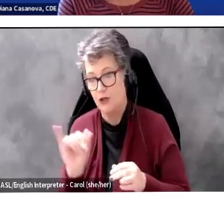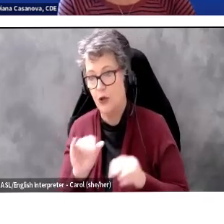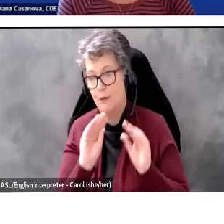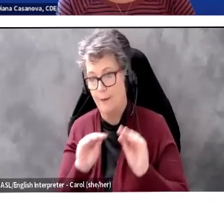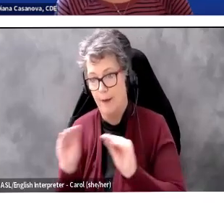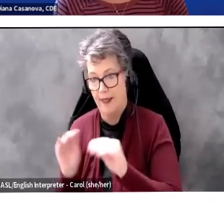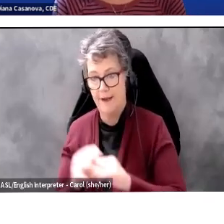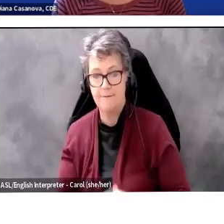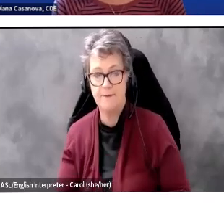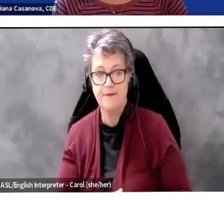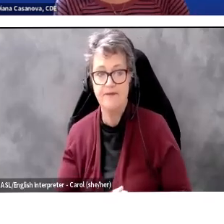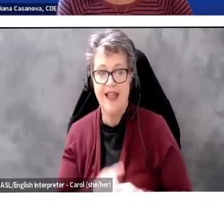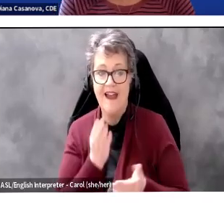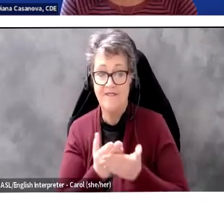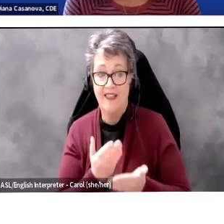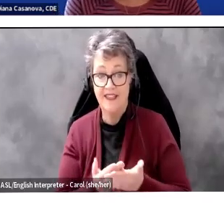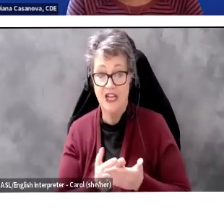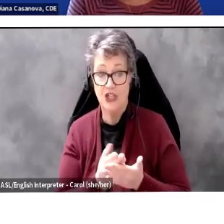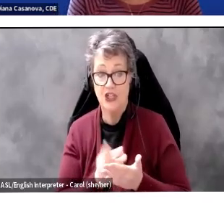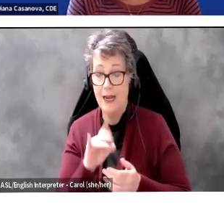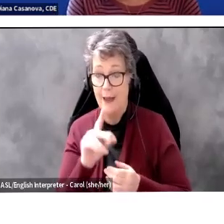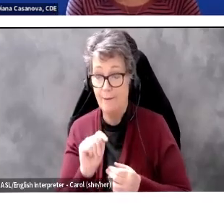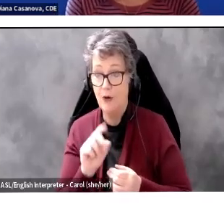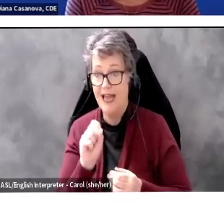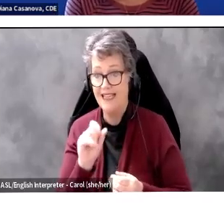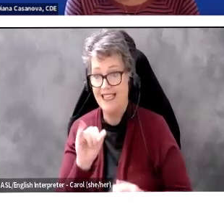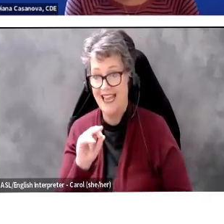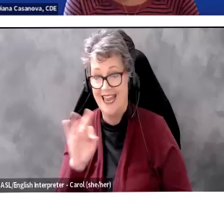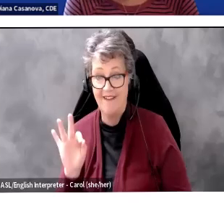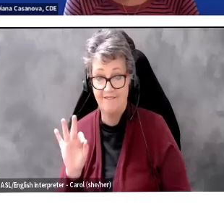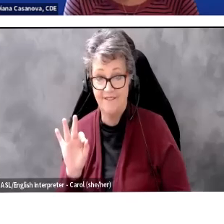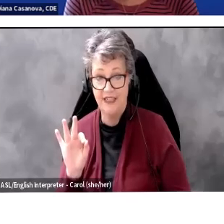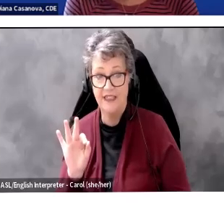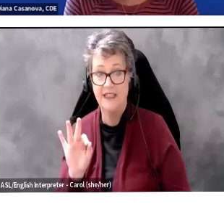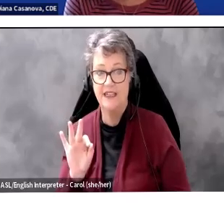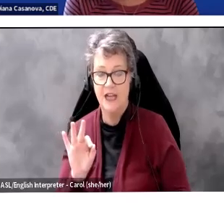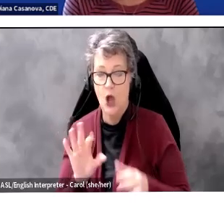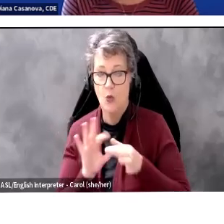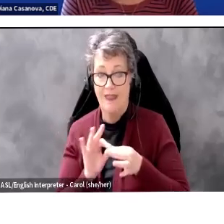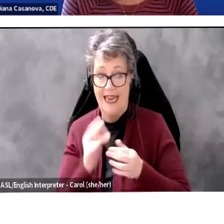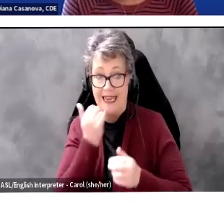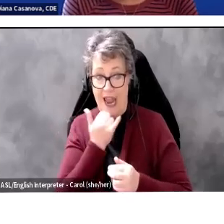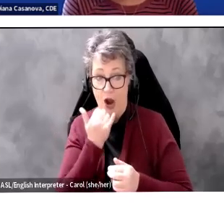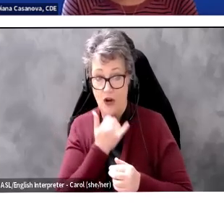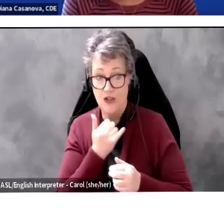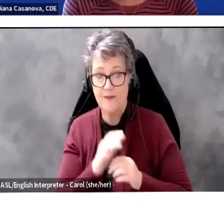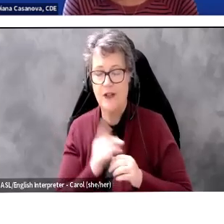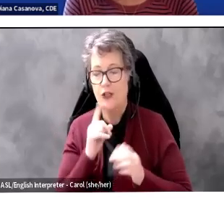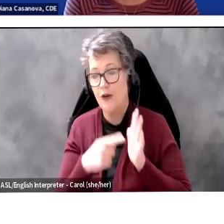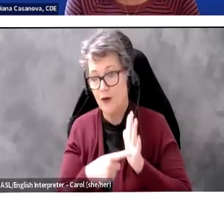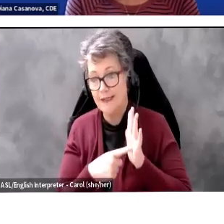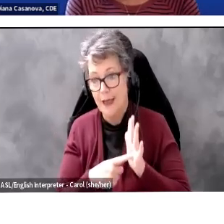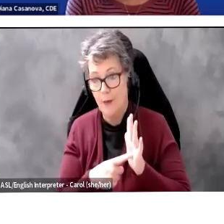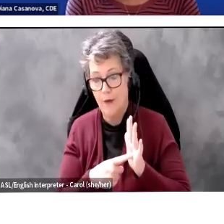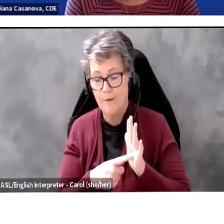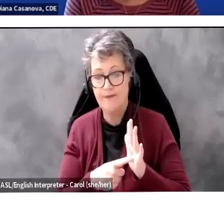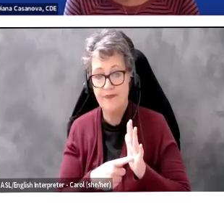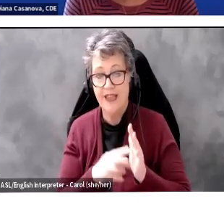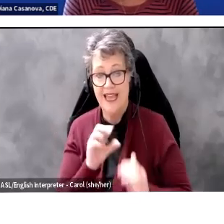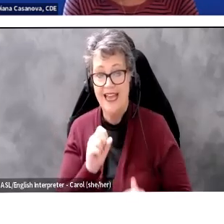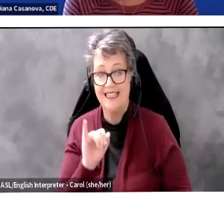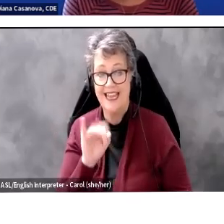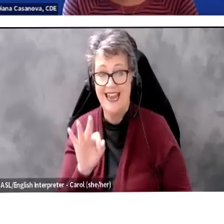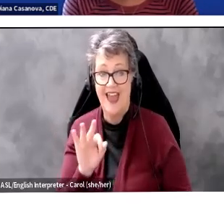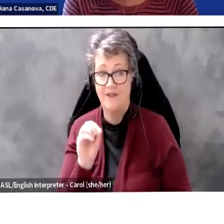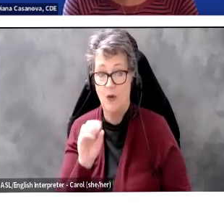populated. Validations on input will be SINF, SINF-related errors. So for example, in the